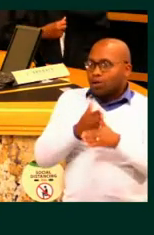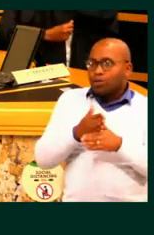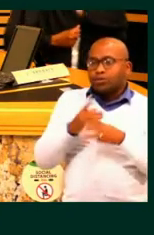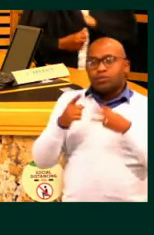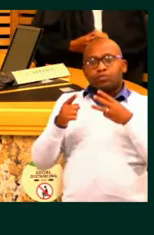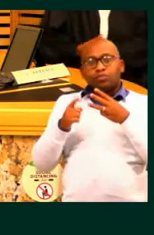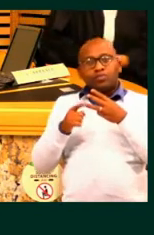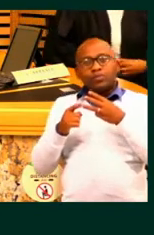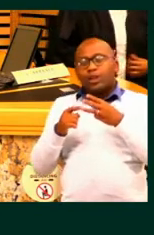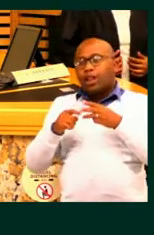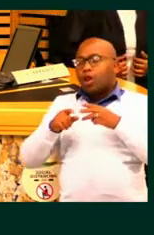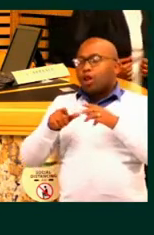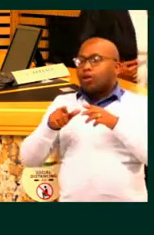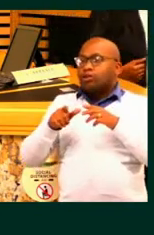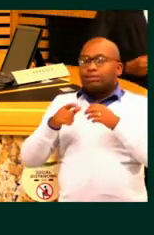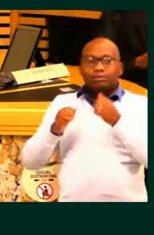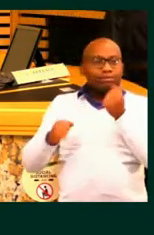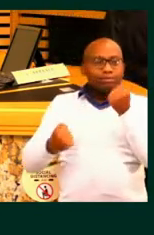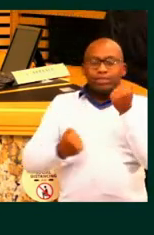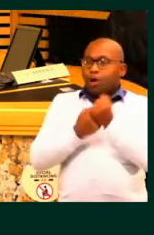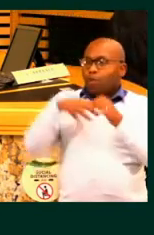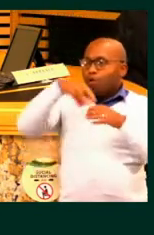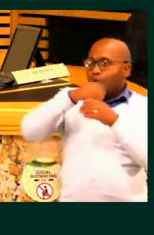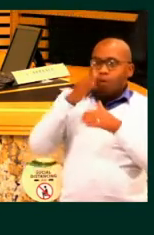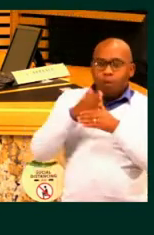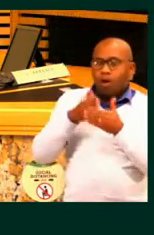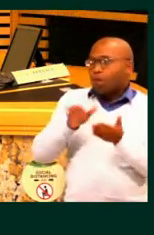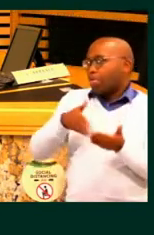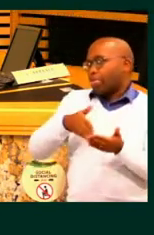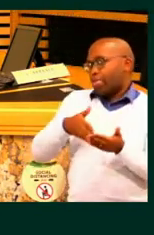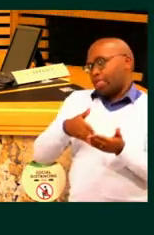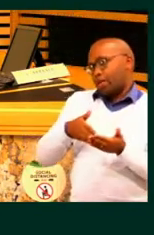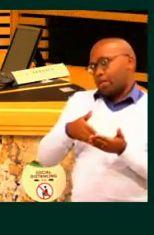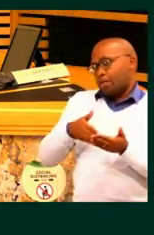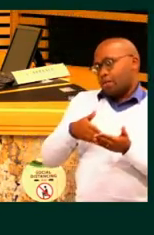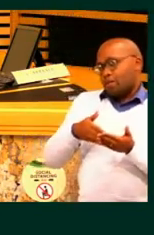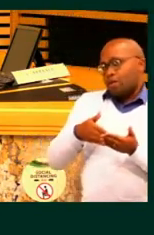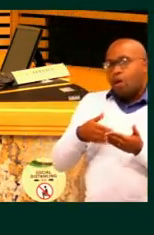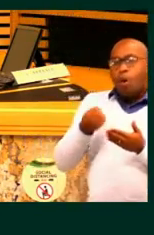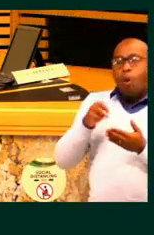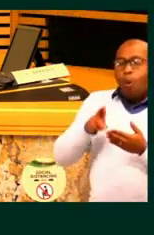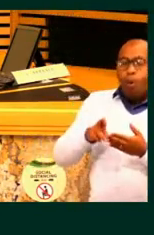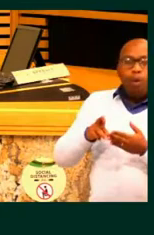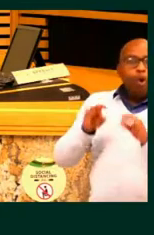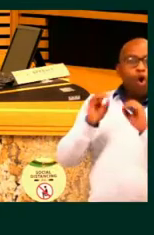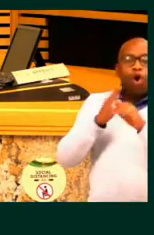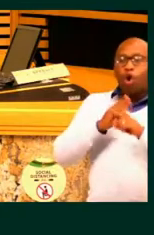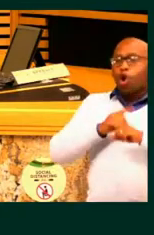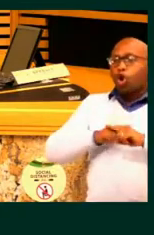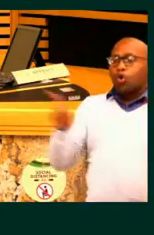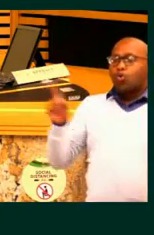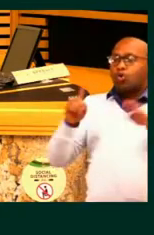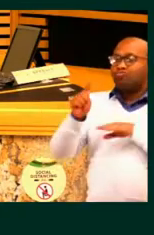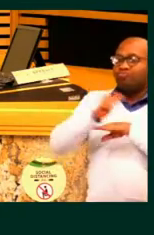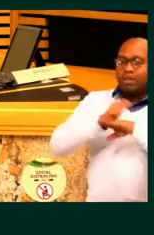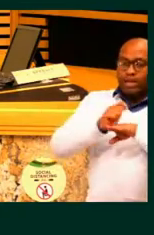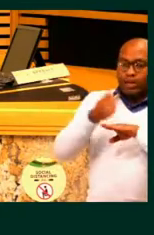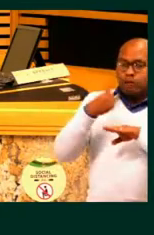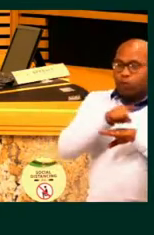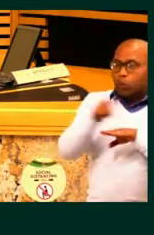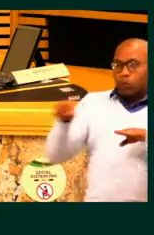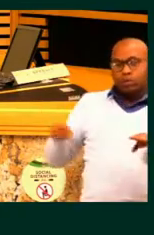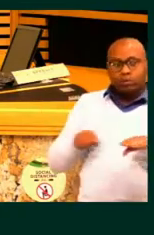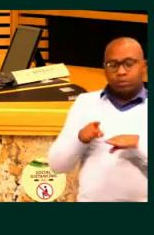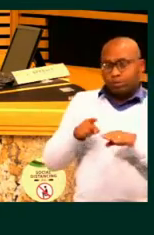workplace support inappropriate or nonexistent training for people with disabilities bias and stigma just to